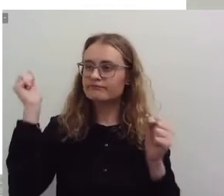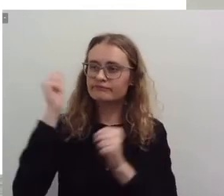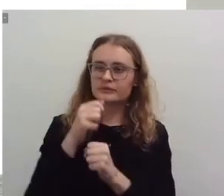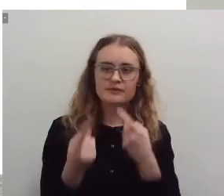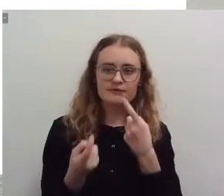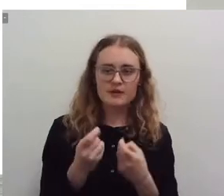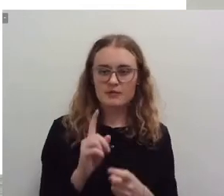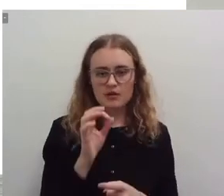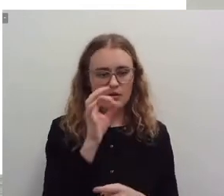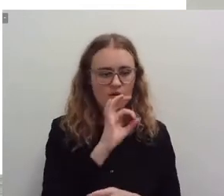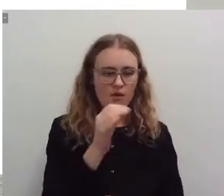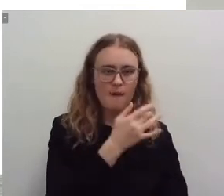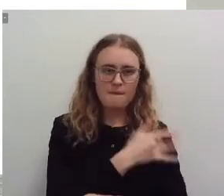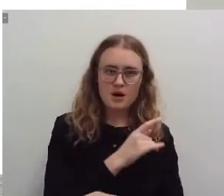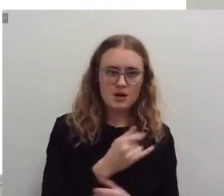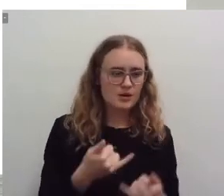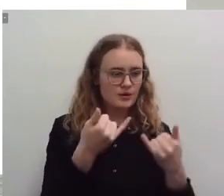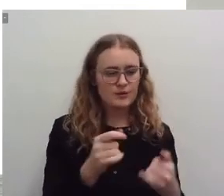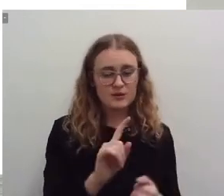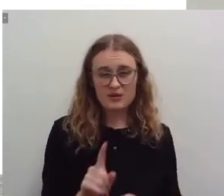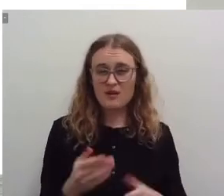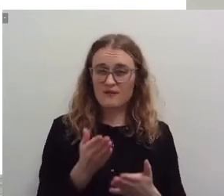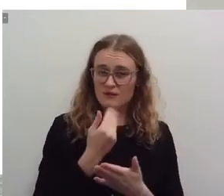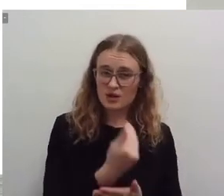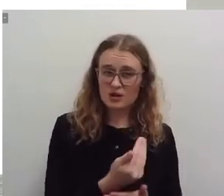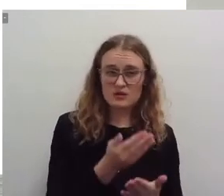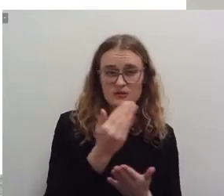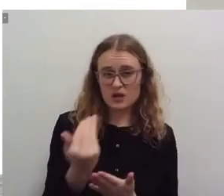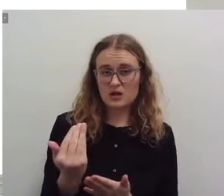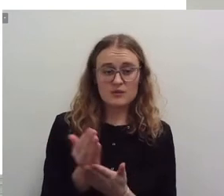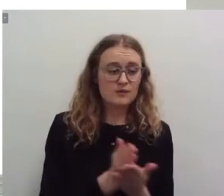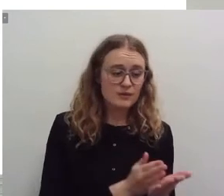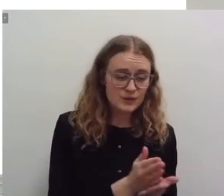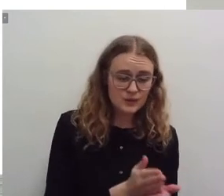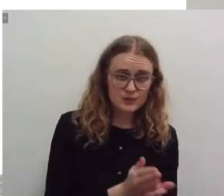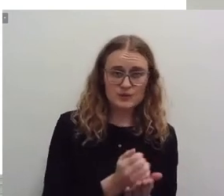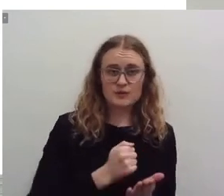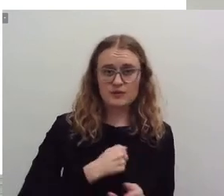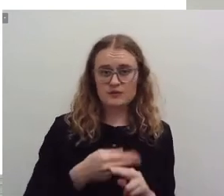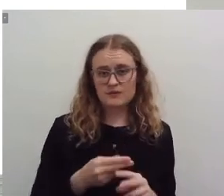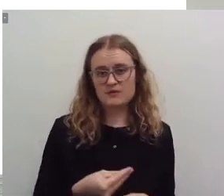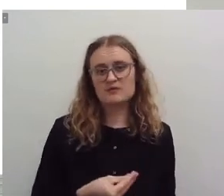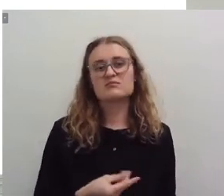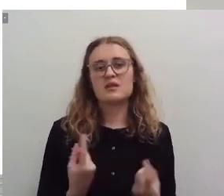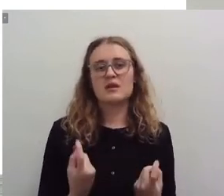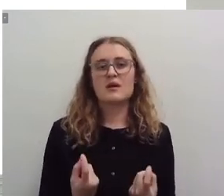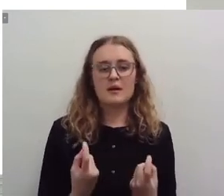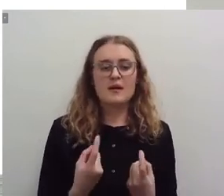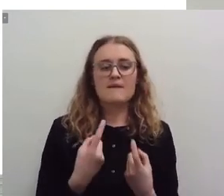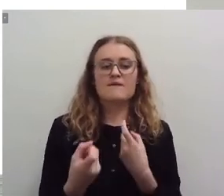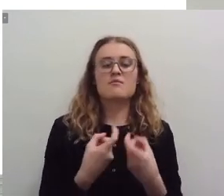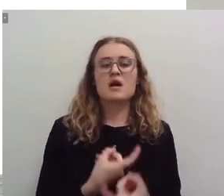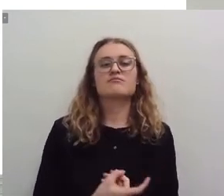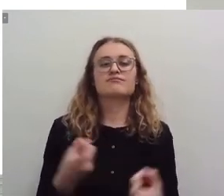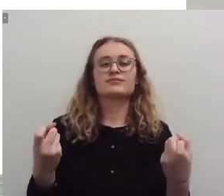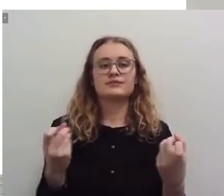go into the part of talking about how to work with empowering young people in vulnerable situations, I would like to stay a little more in